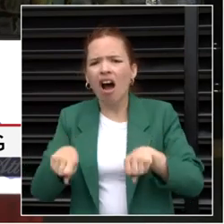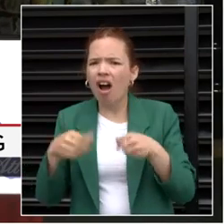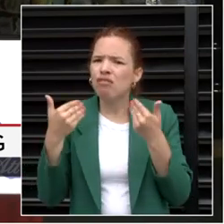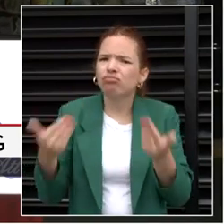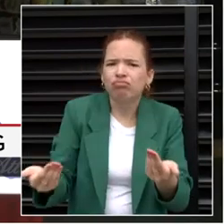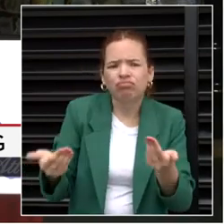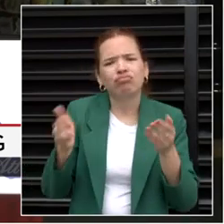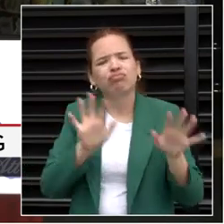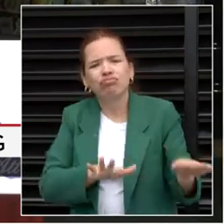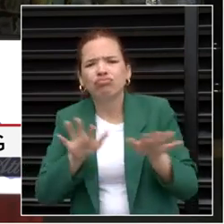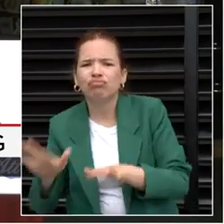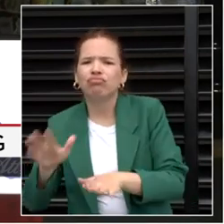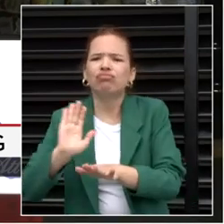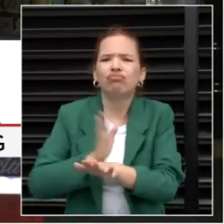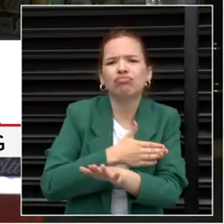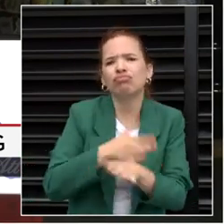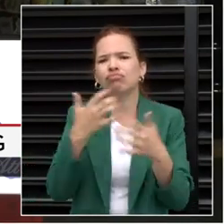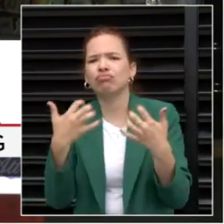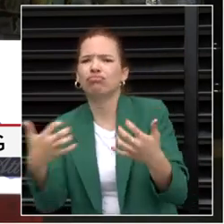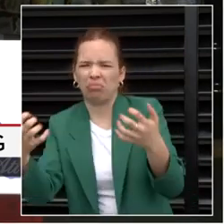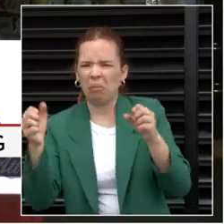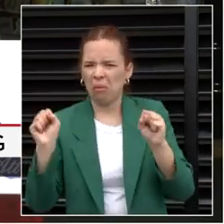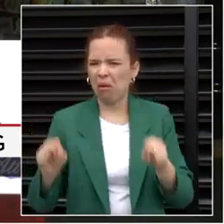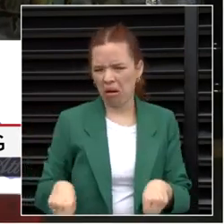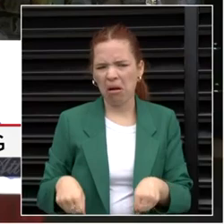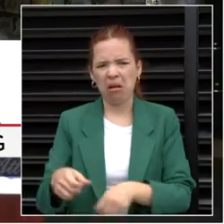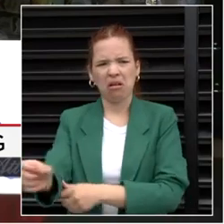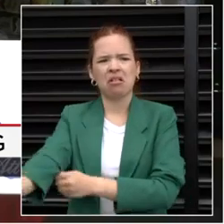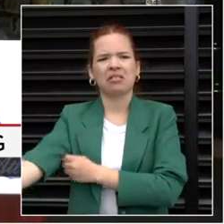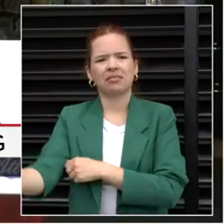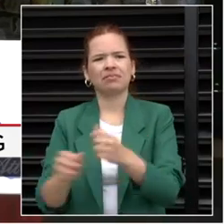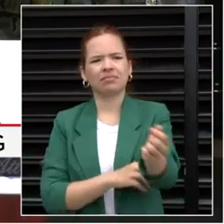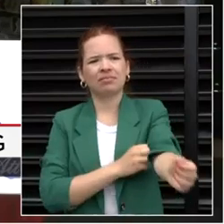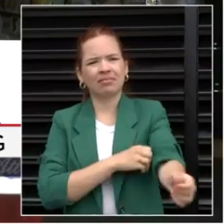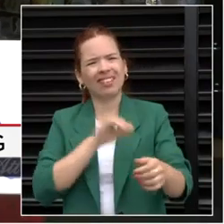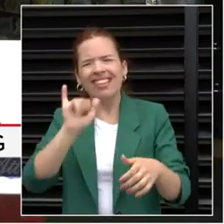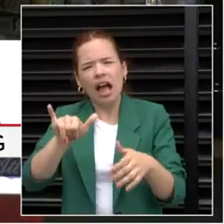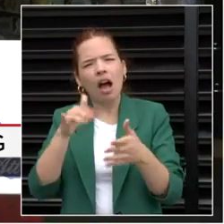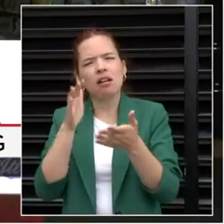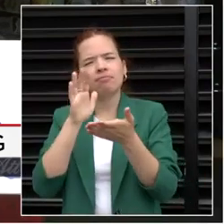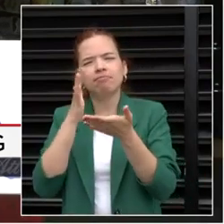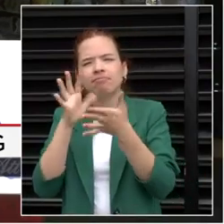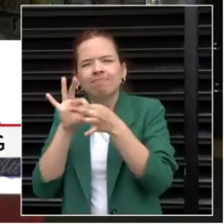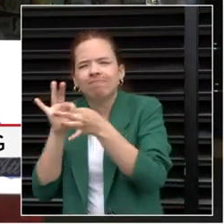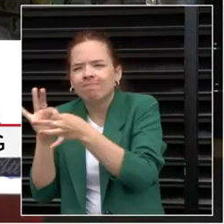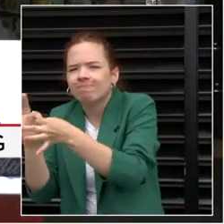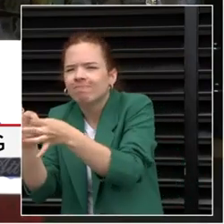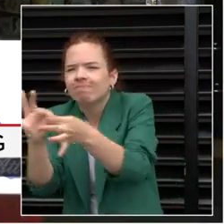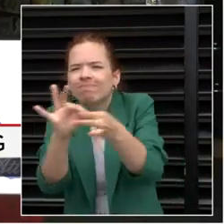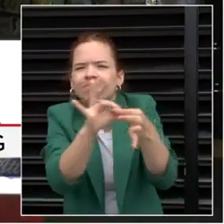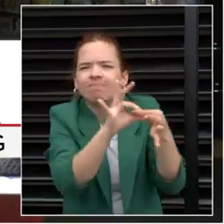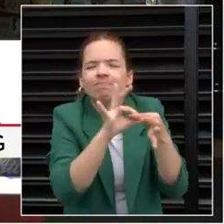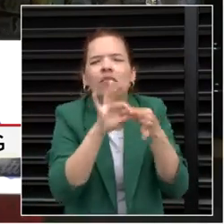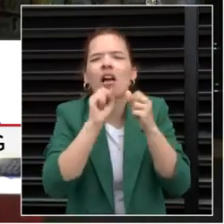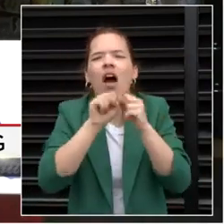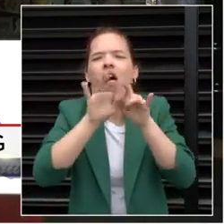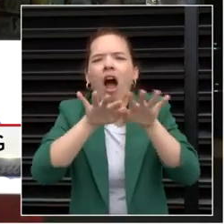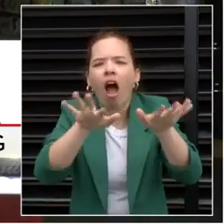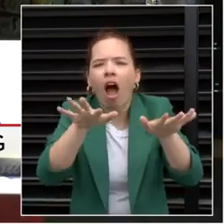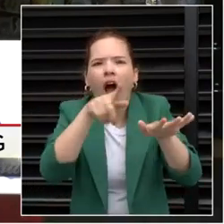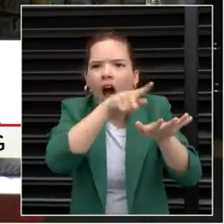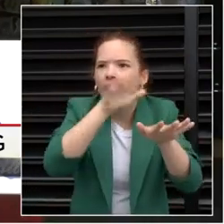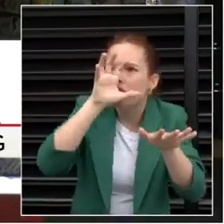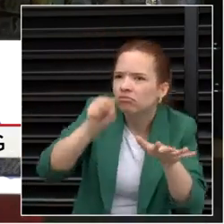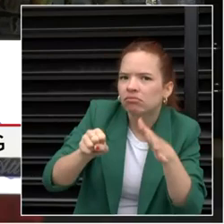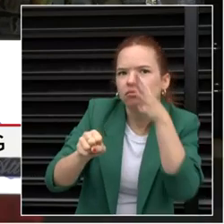An underground network sprang to life. People ventured out, attracted like moths to this bright,